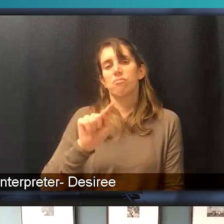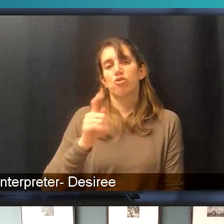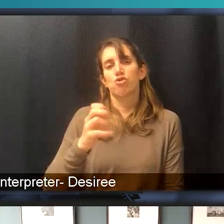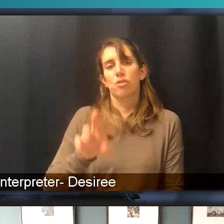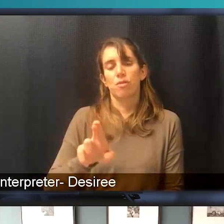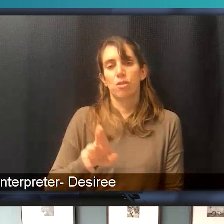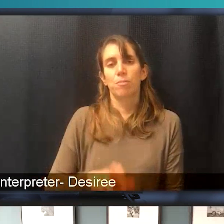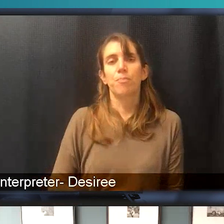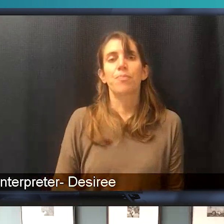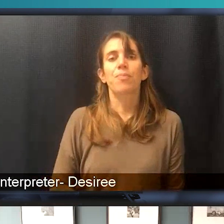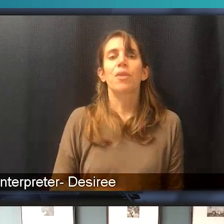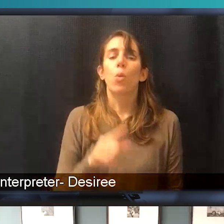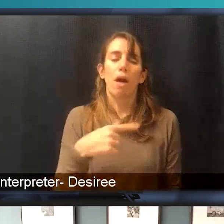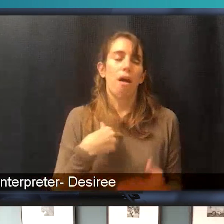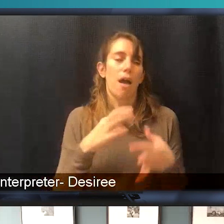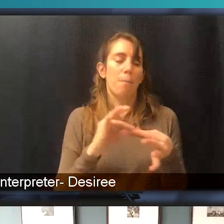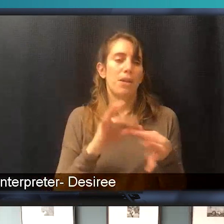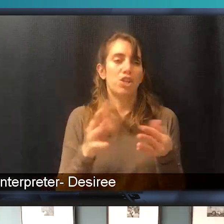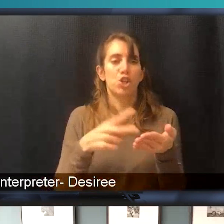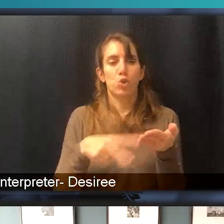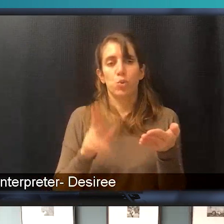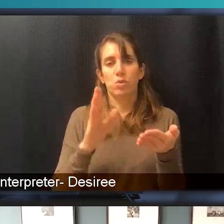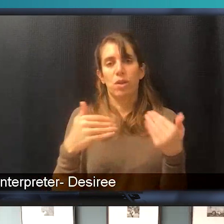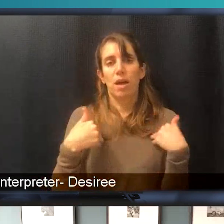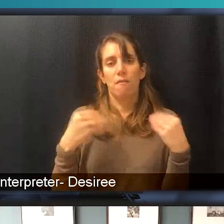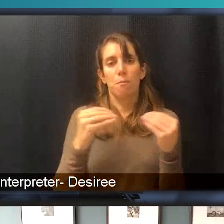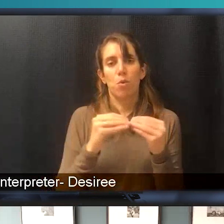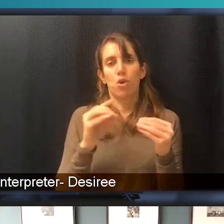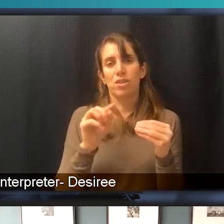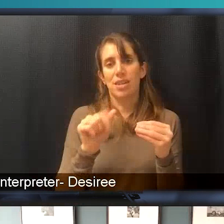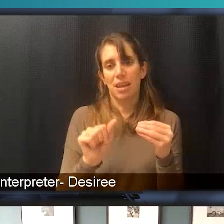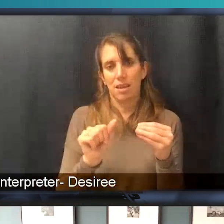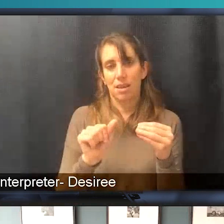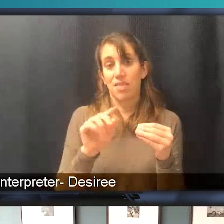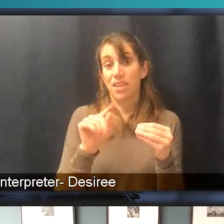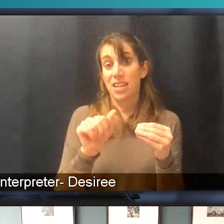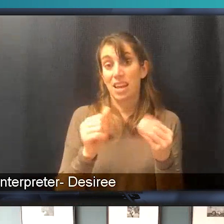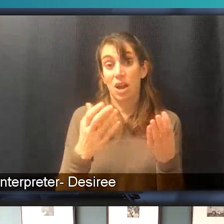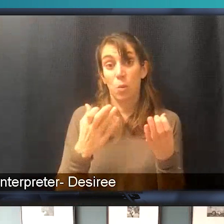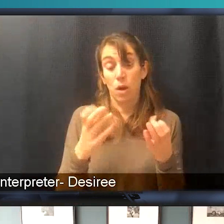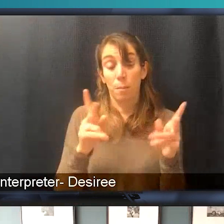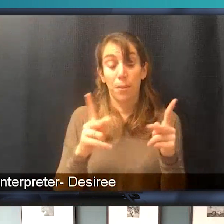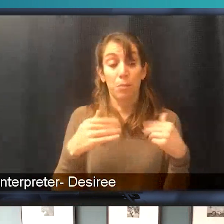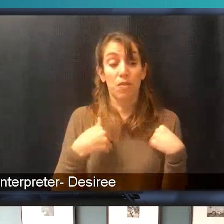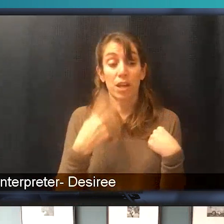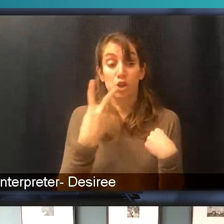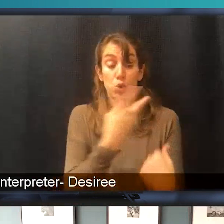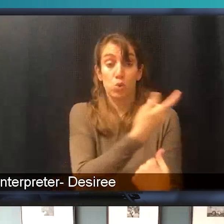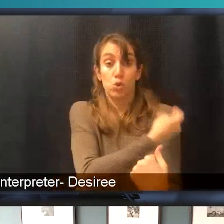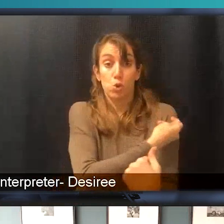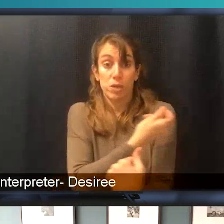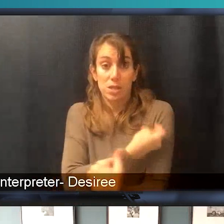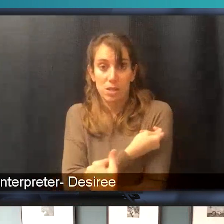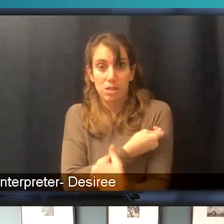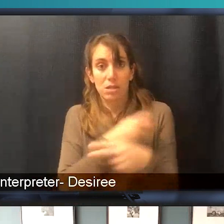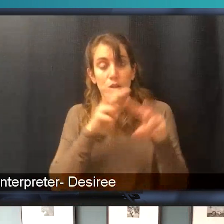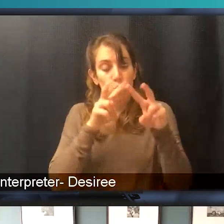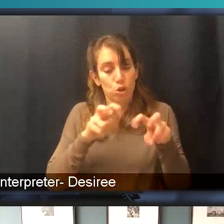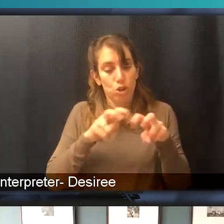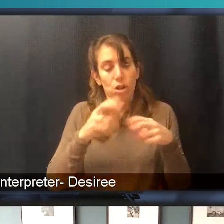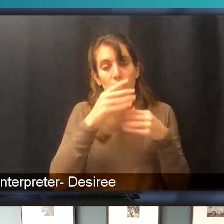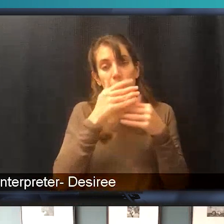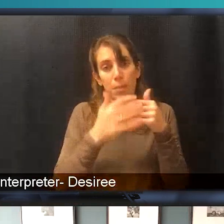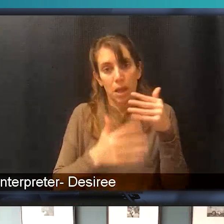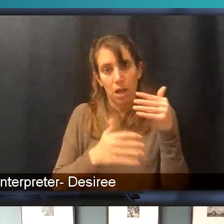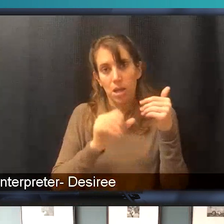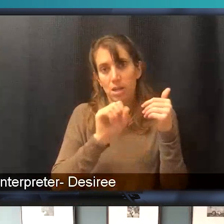having more data. The data that I'm interested in here is you have individuals who have had 2 doses. You look at their blood, you look at their sera, and you look at